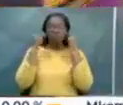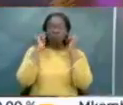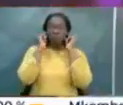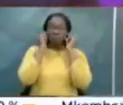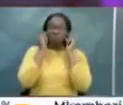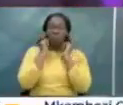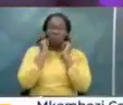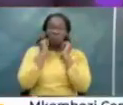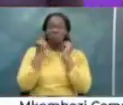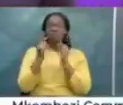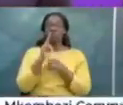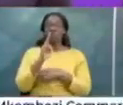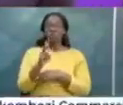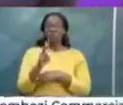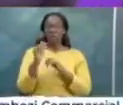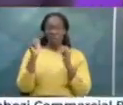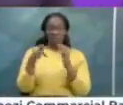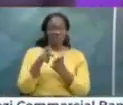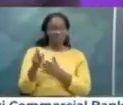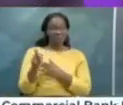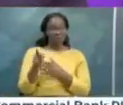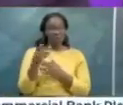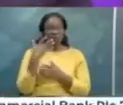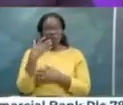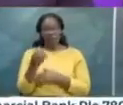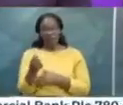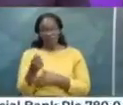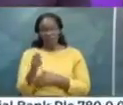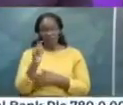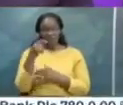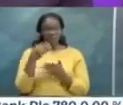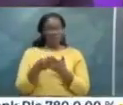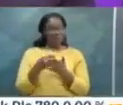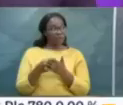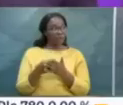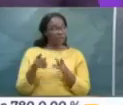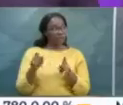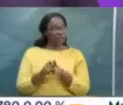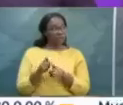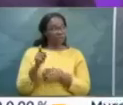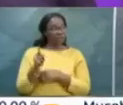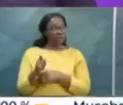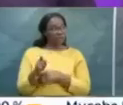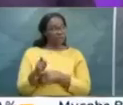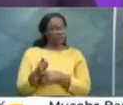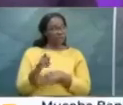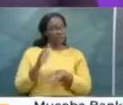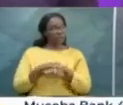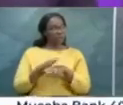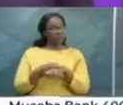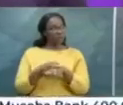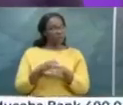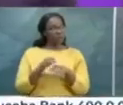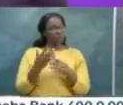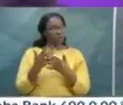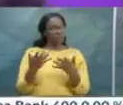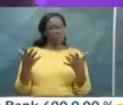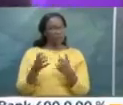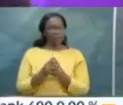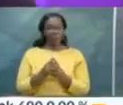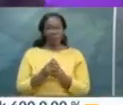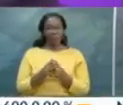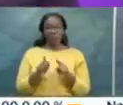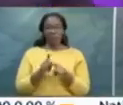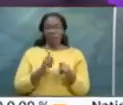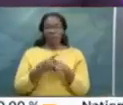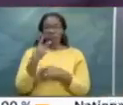200 Kenya shillings, where you can get them for 500 Kenya shillings. And trust me, it's really good metal. And also looking at the products,